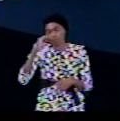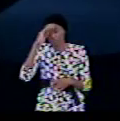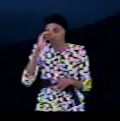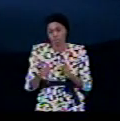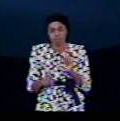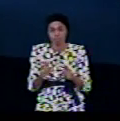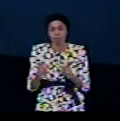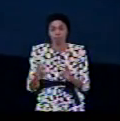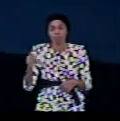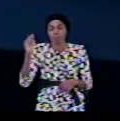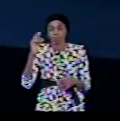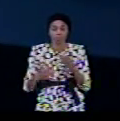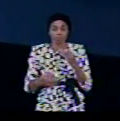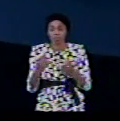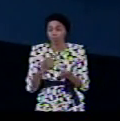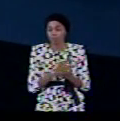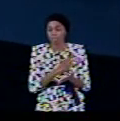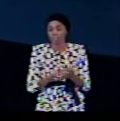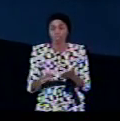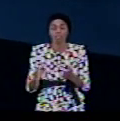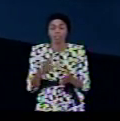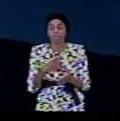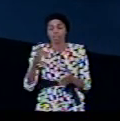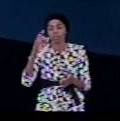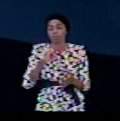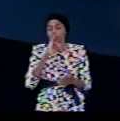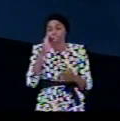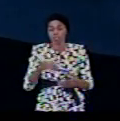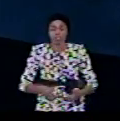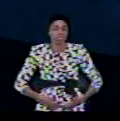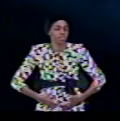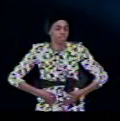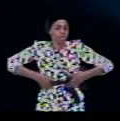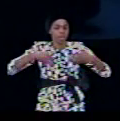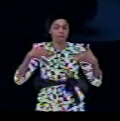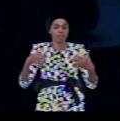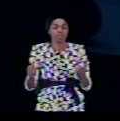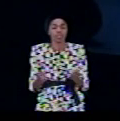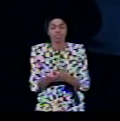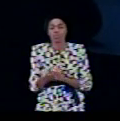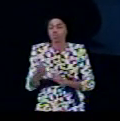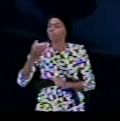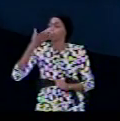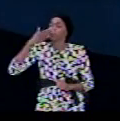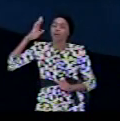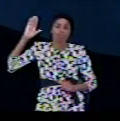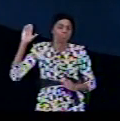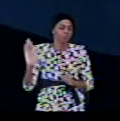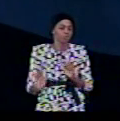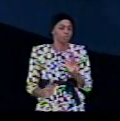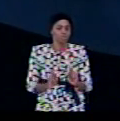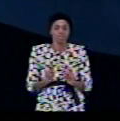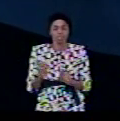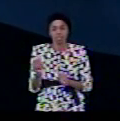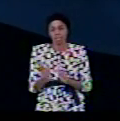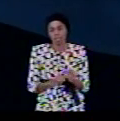God judges the righteous, and God is angry with